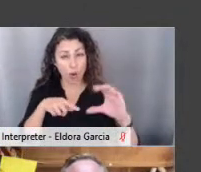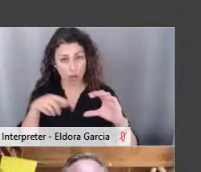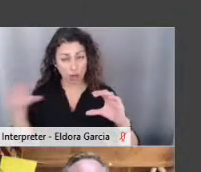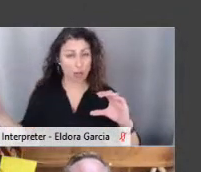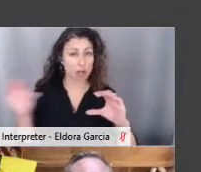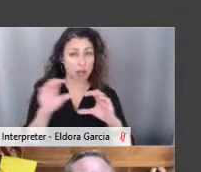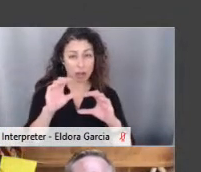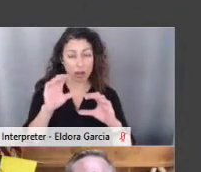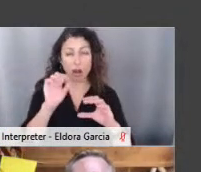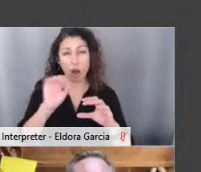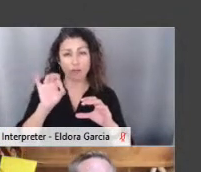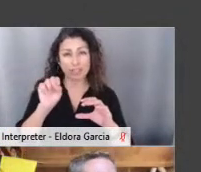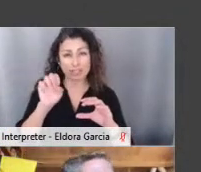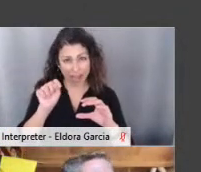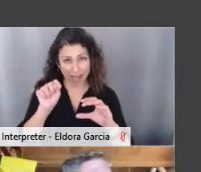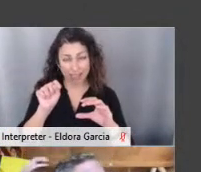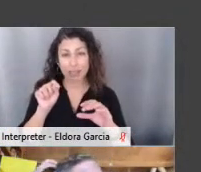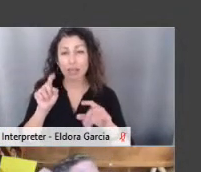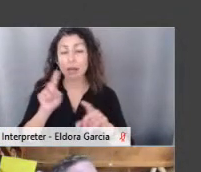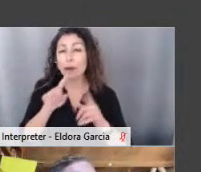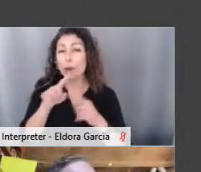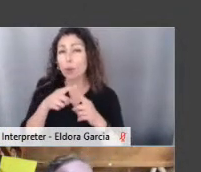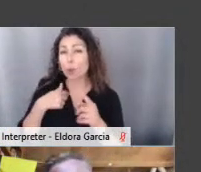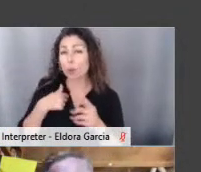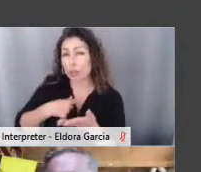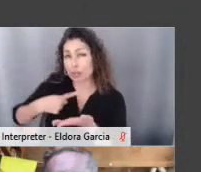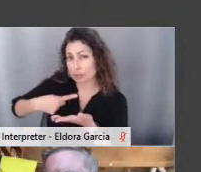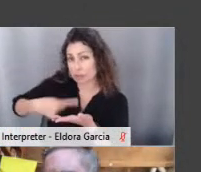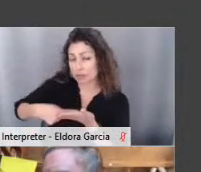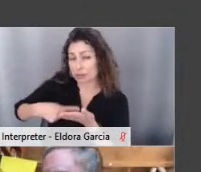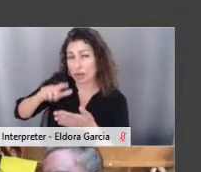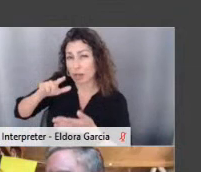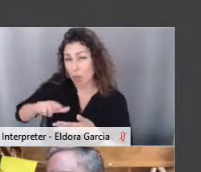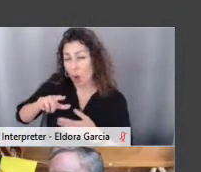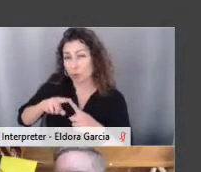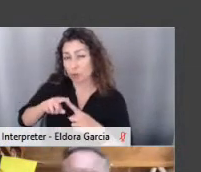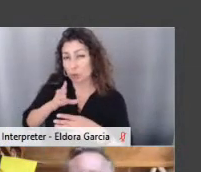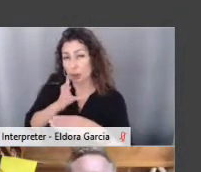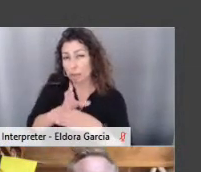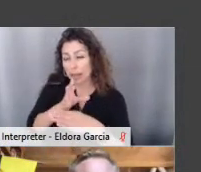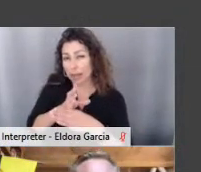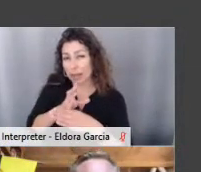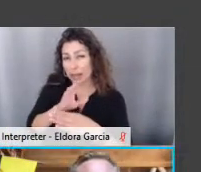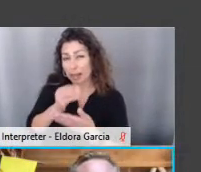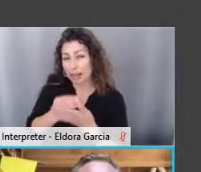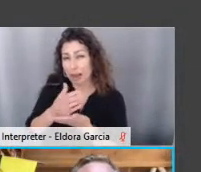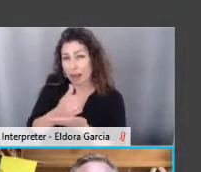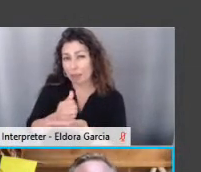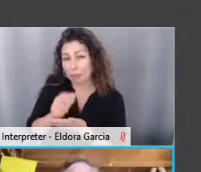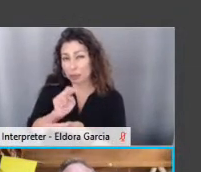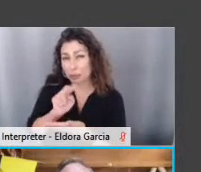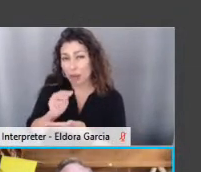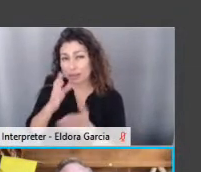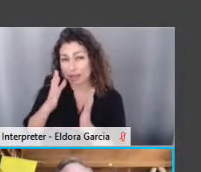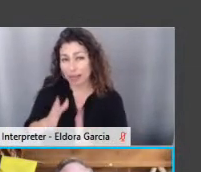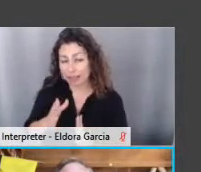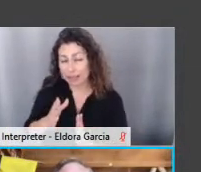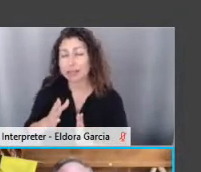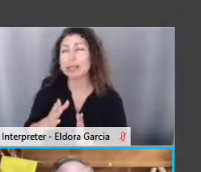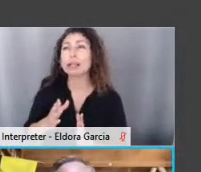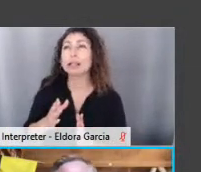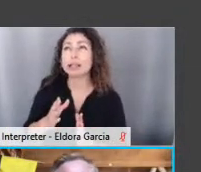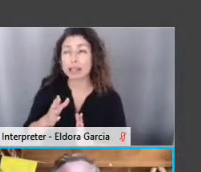And when we talk about certain low, middle income New Mexicans, I think, well,